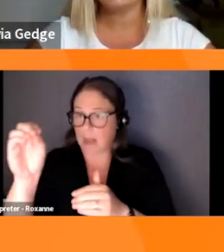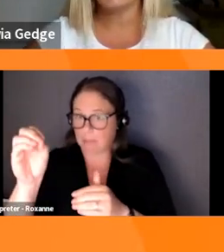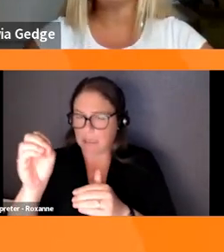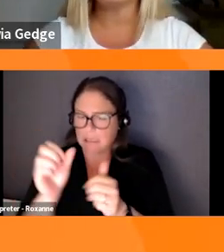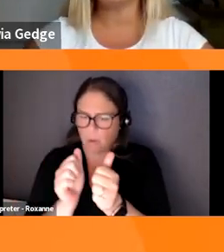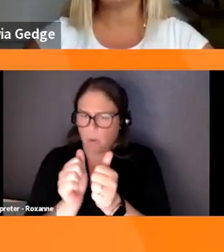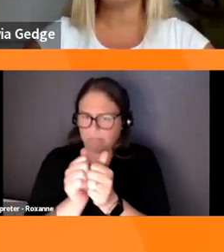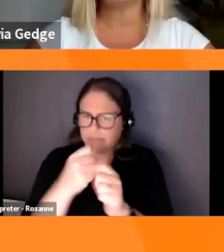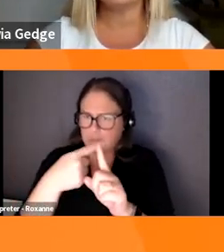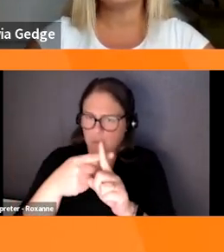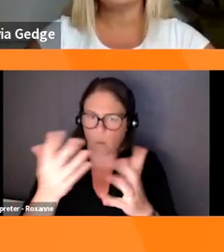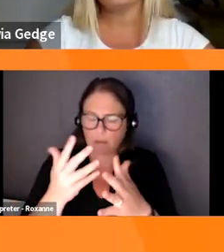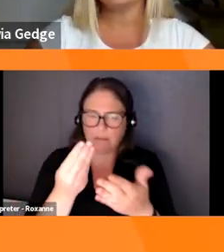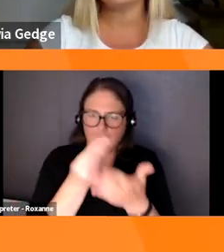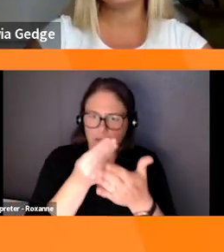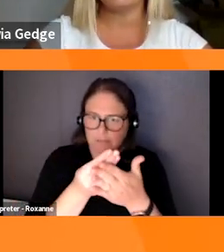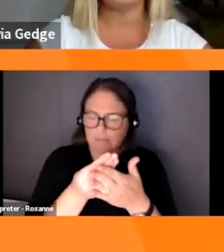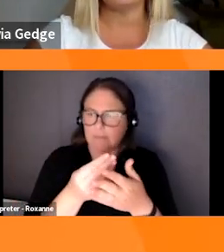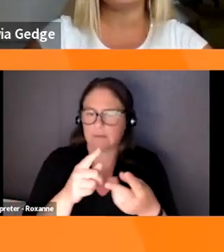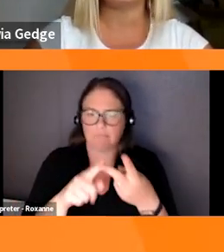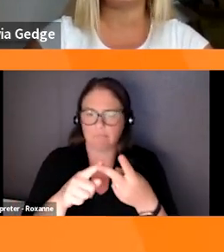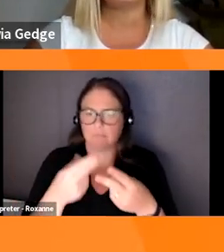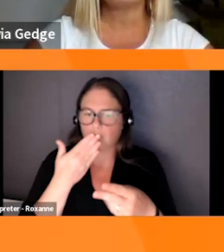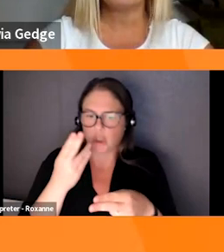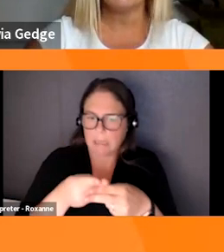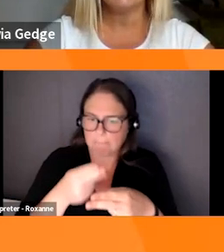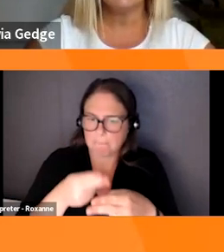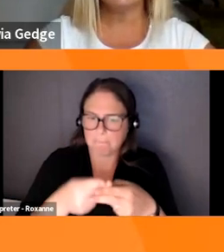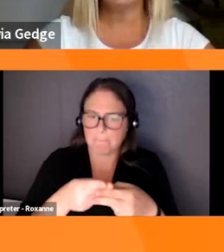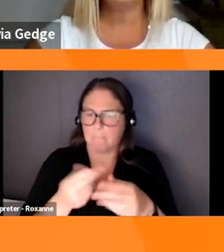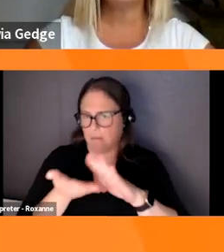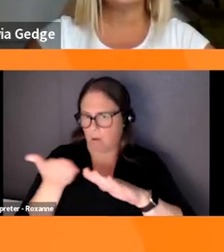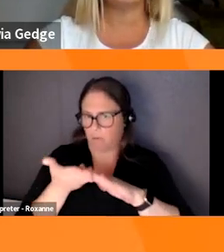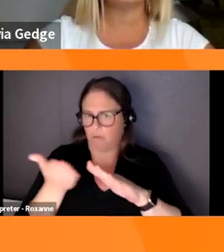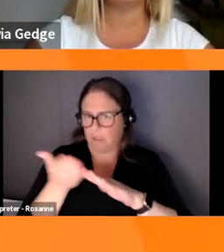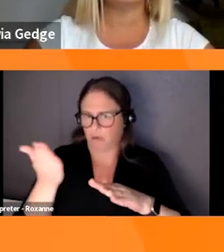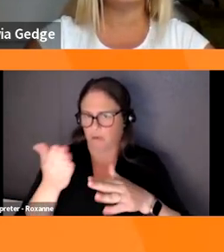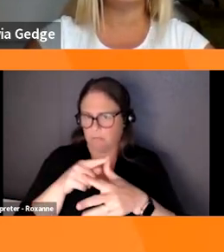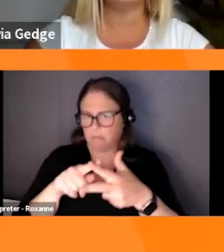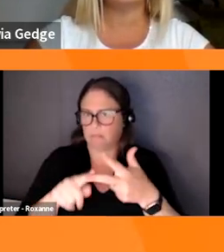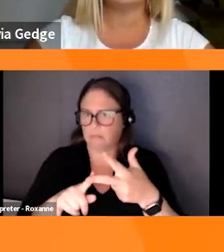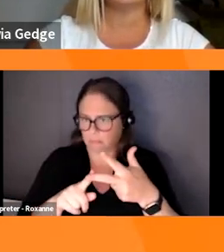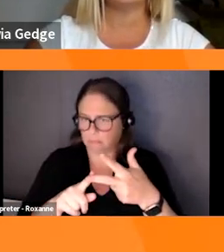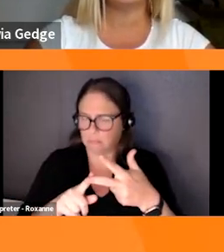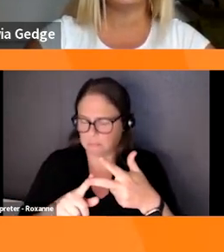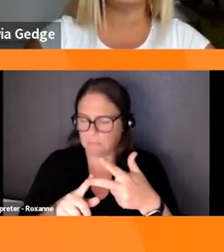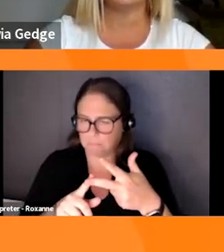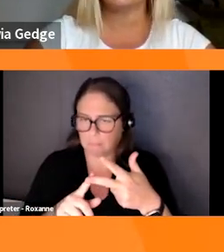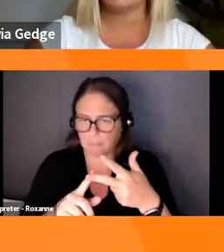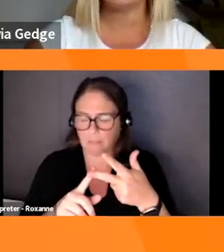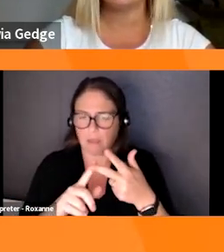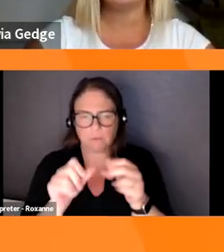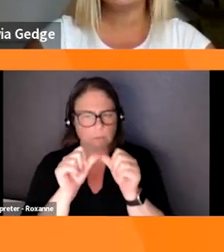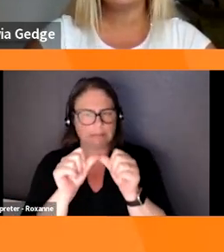financial, operational, and reputational benefits. And a good sustainability starts with